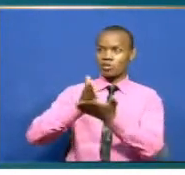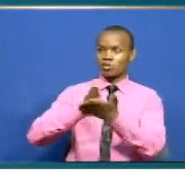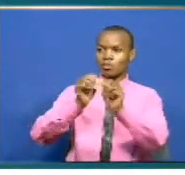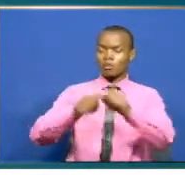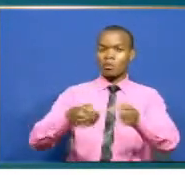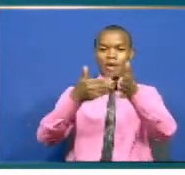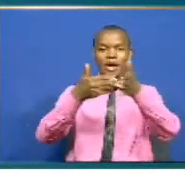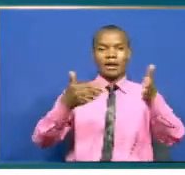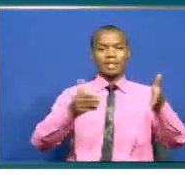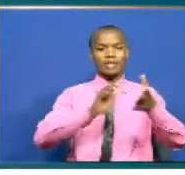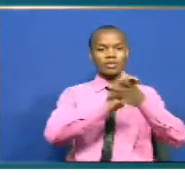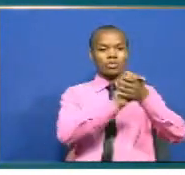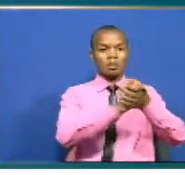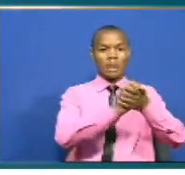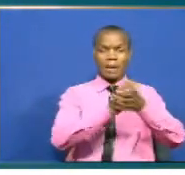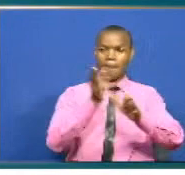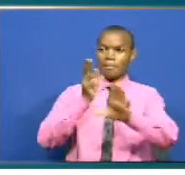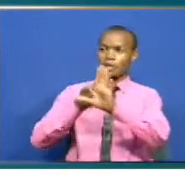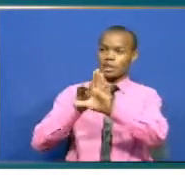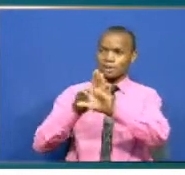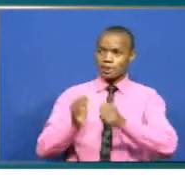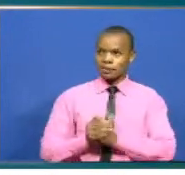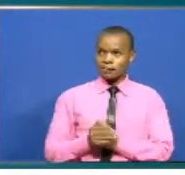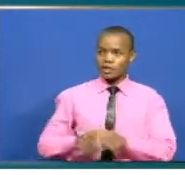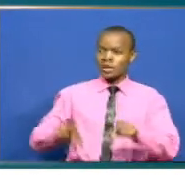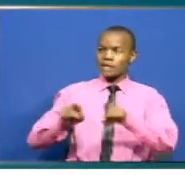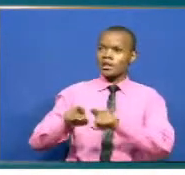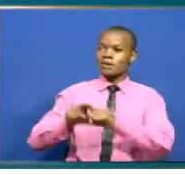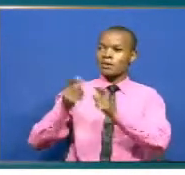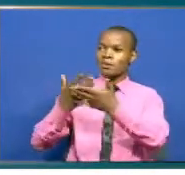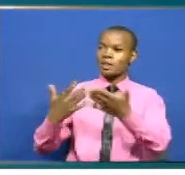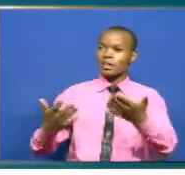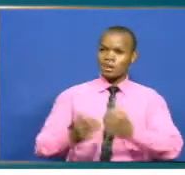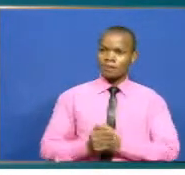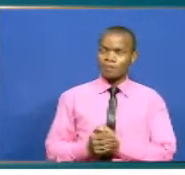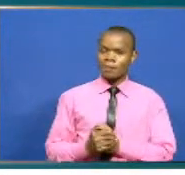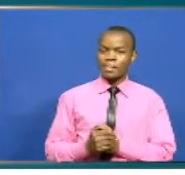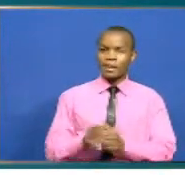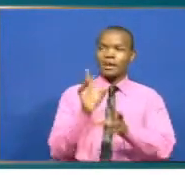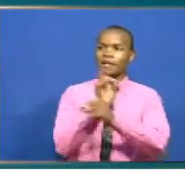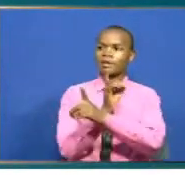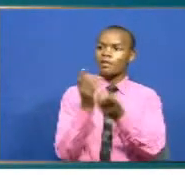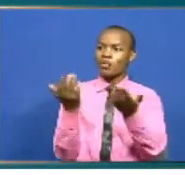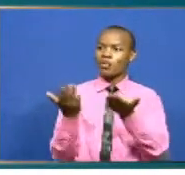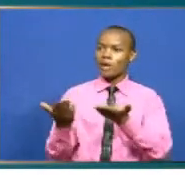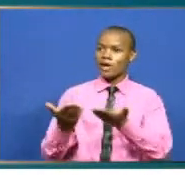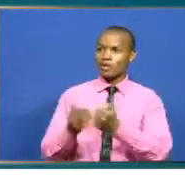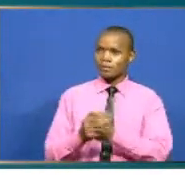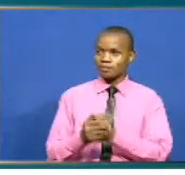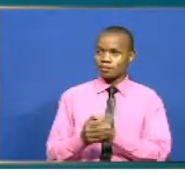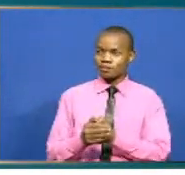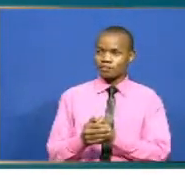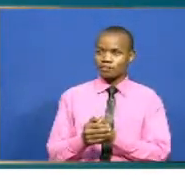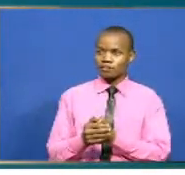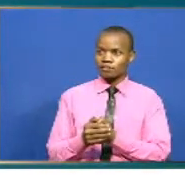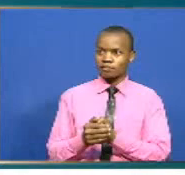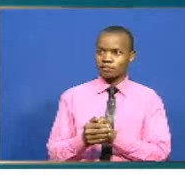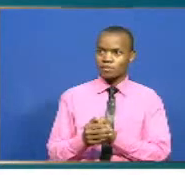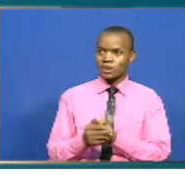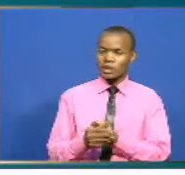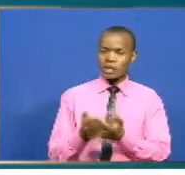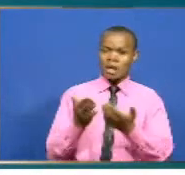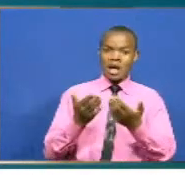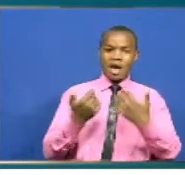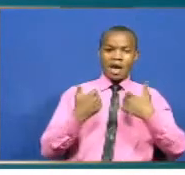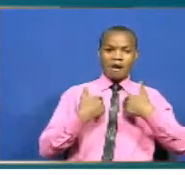Jubilee candidate. Mm-hmm. And the same thing. So it is, the only difference is that one is formally done, and the other one